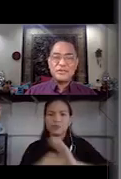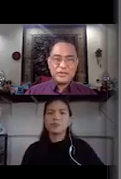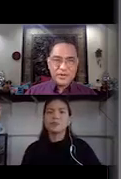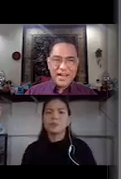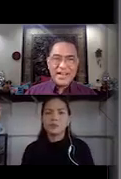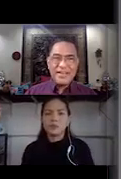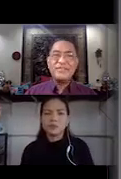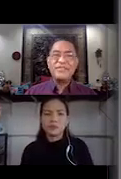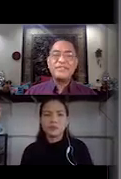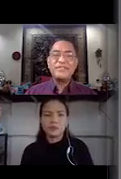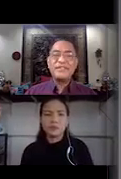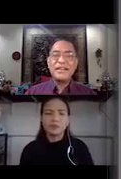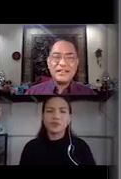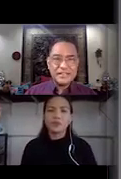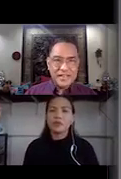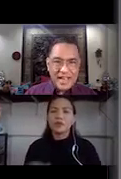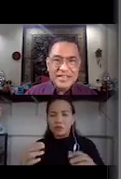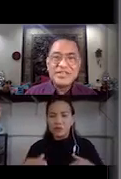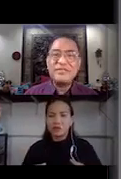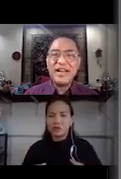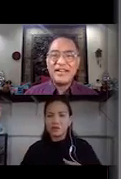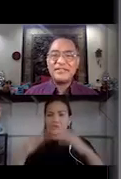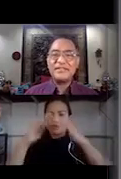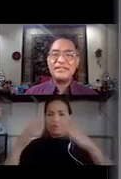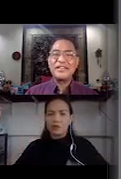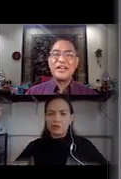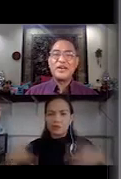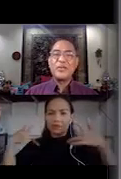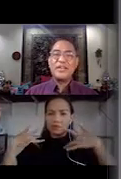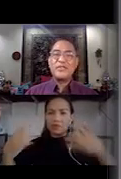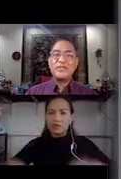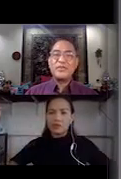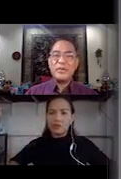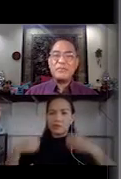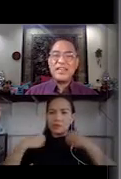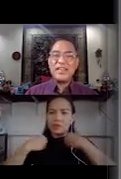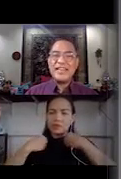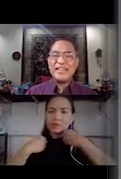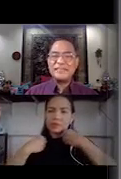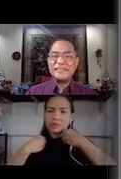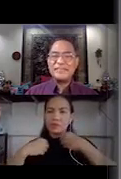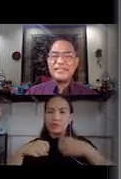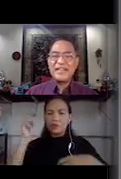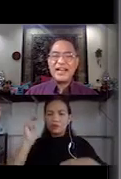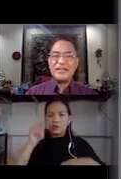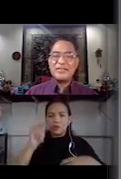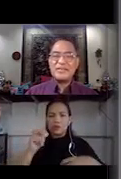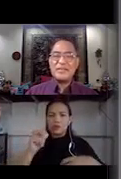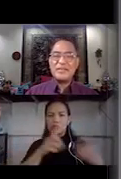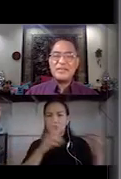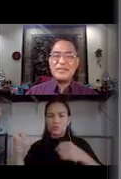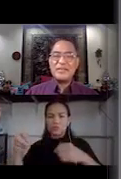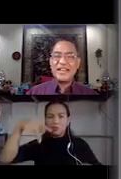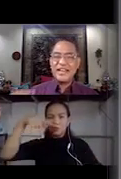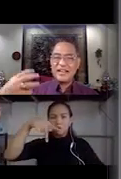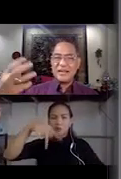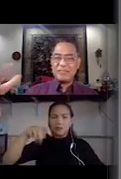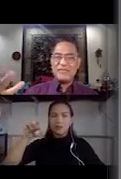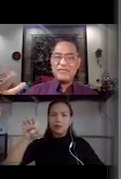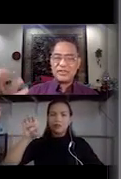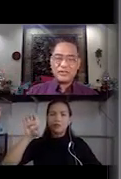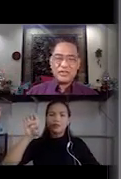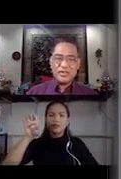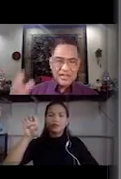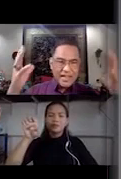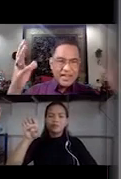To thrive and survive, we need to do PPE. Ano ibig sabihin yan? Kailangan